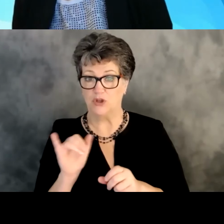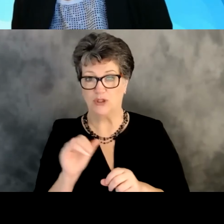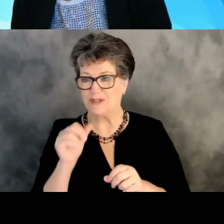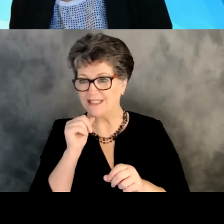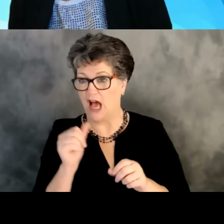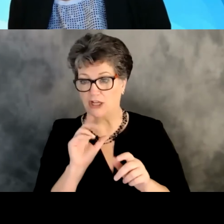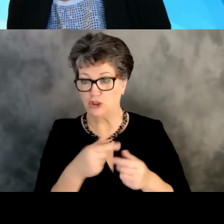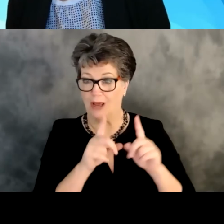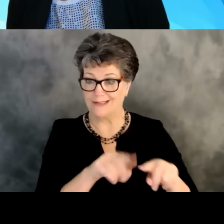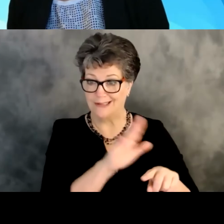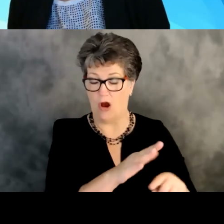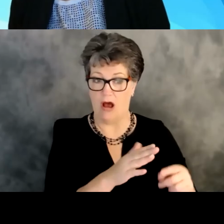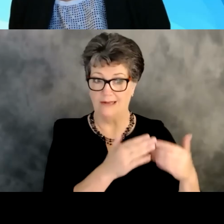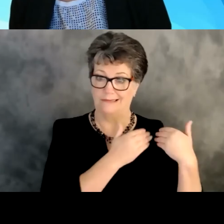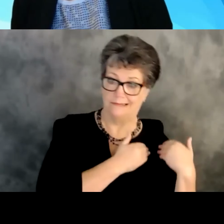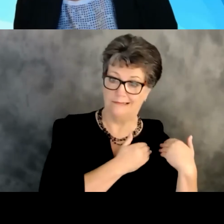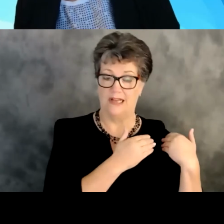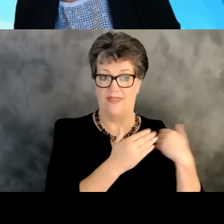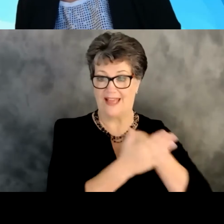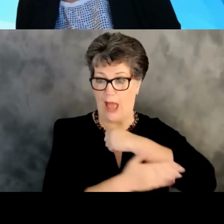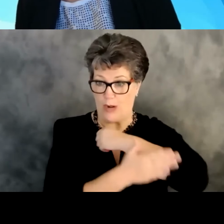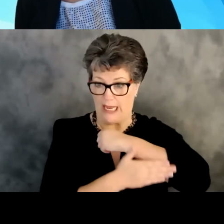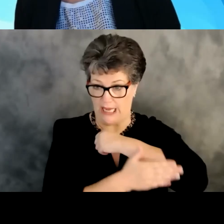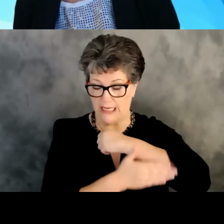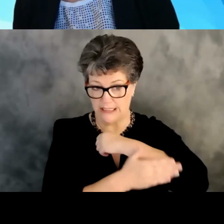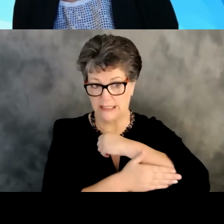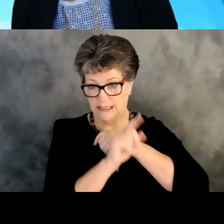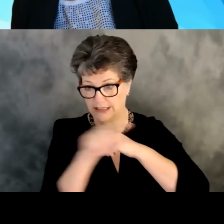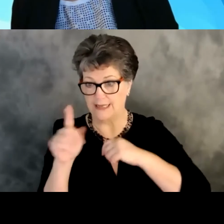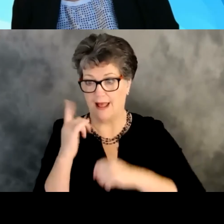just on the backs of the state, of the county